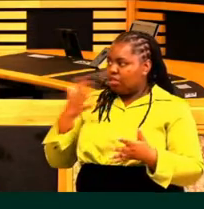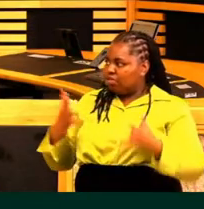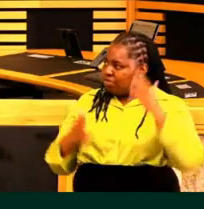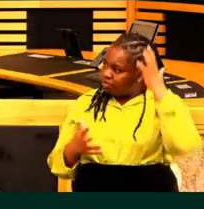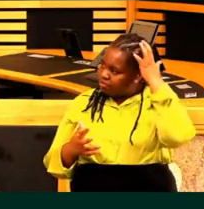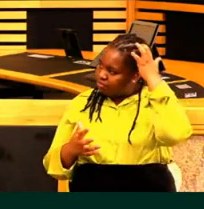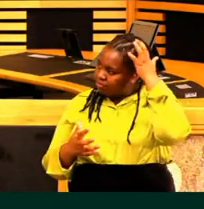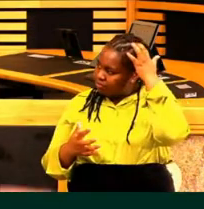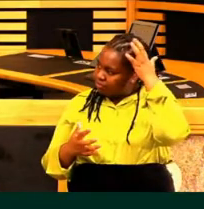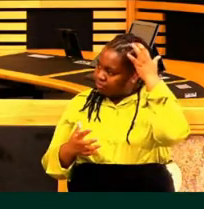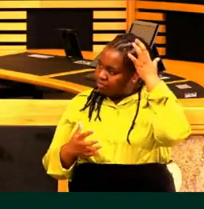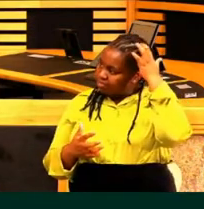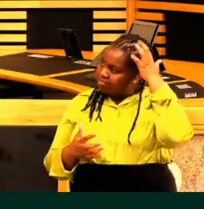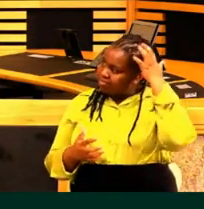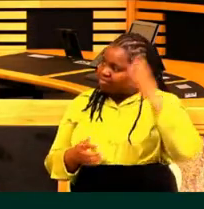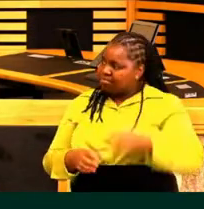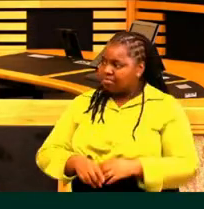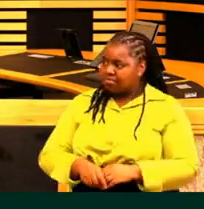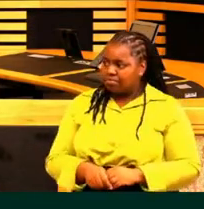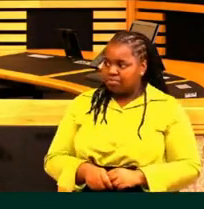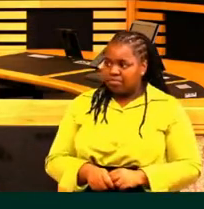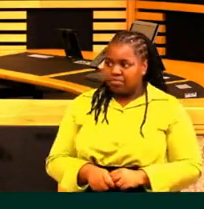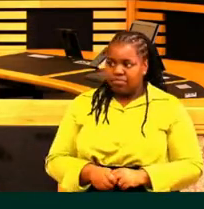thank you honorable